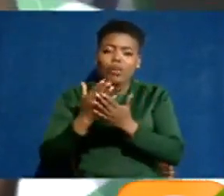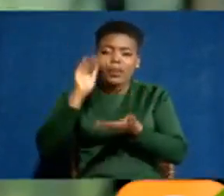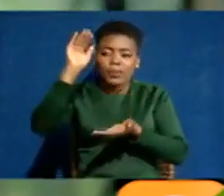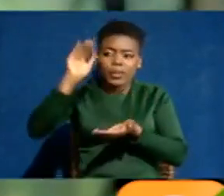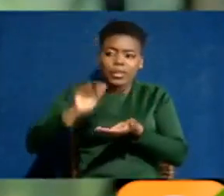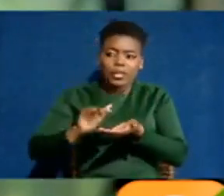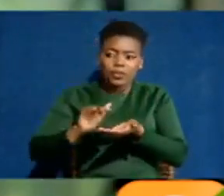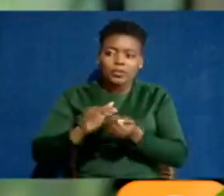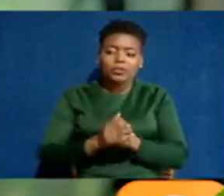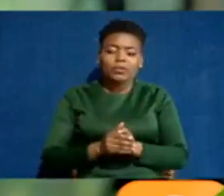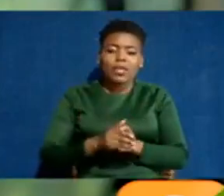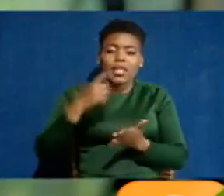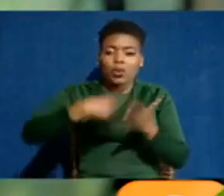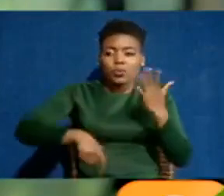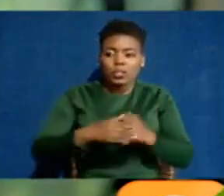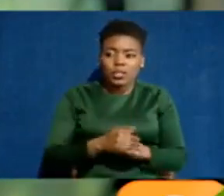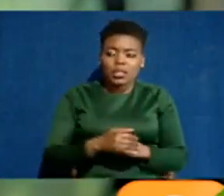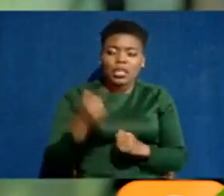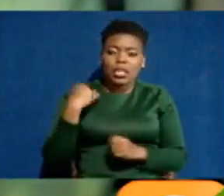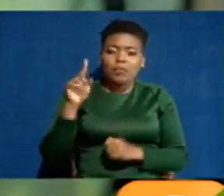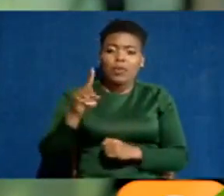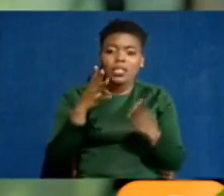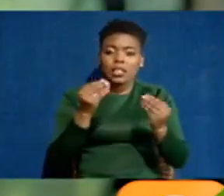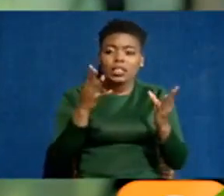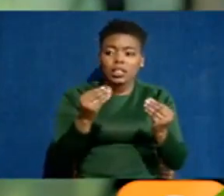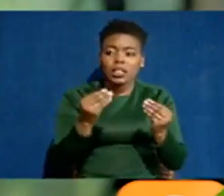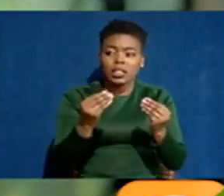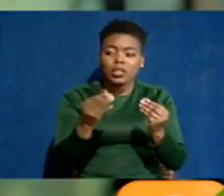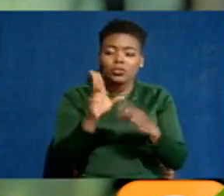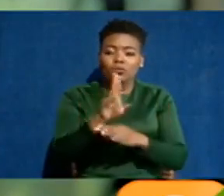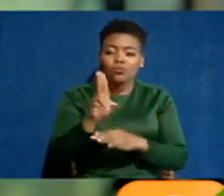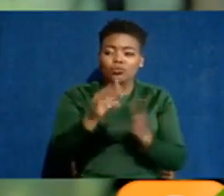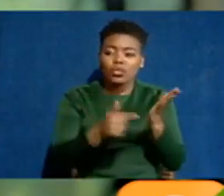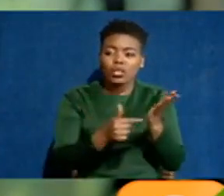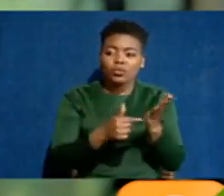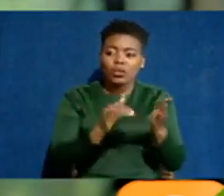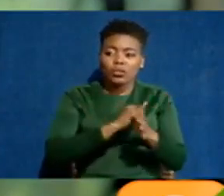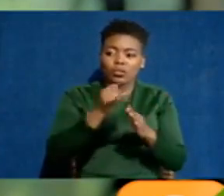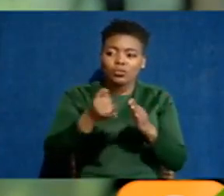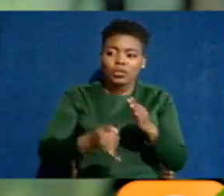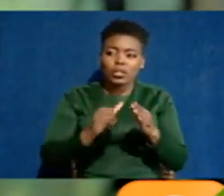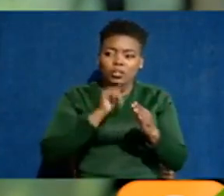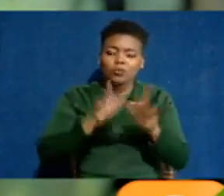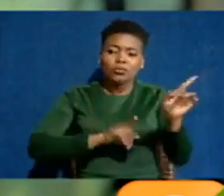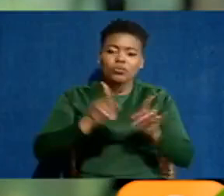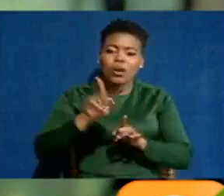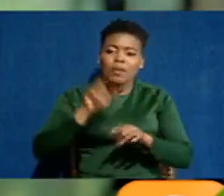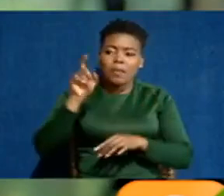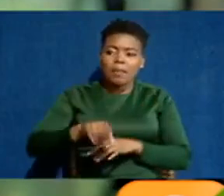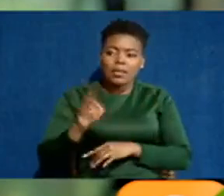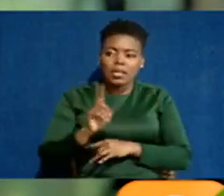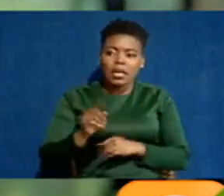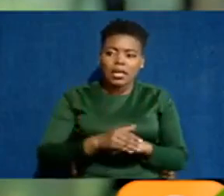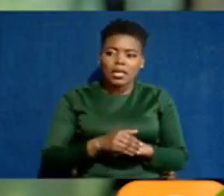costs. Number one is that it's easier to administer, so the costs are lower, there is less fraud, and there is